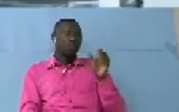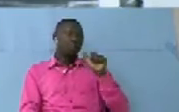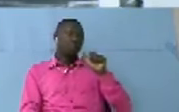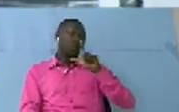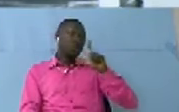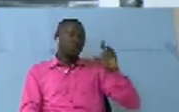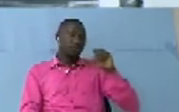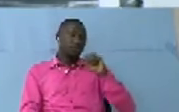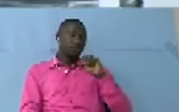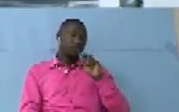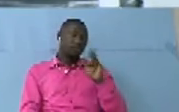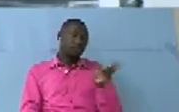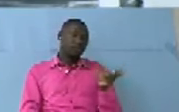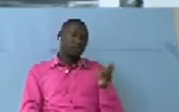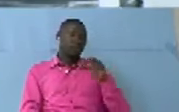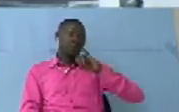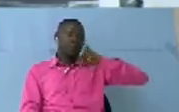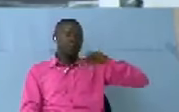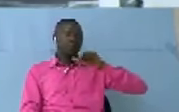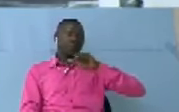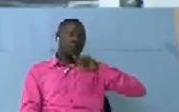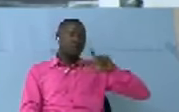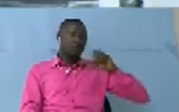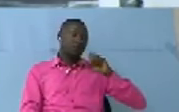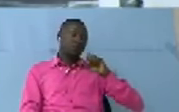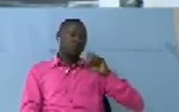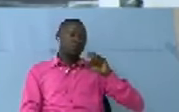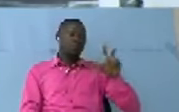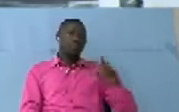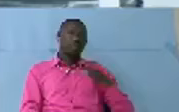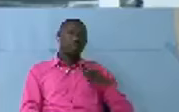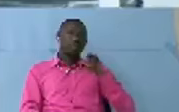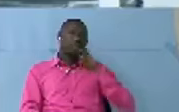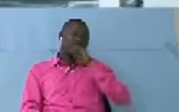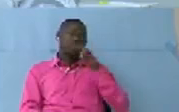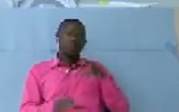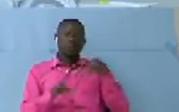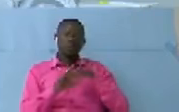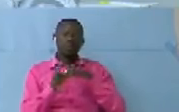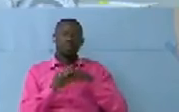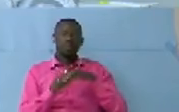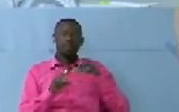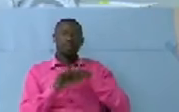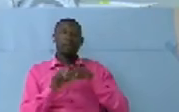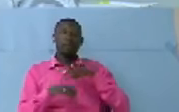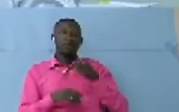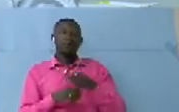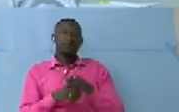Menterang Kole MPT. That is the MP of Sani Menterang. Oh, not this one. No.